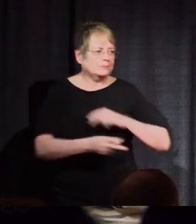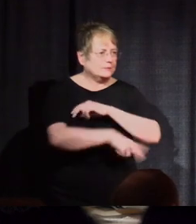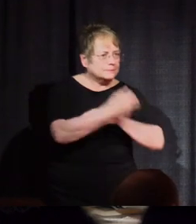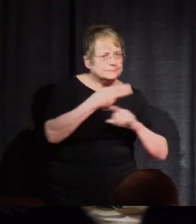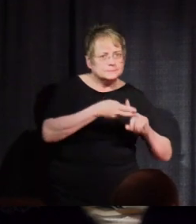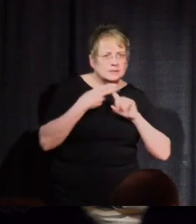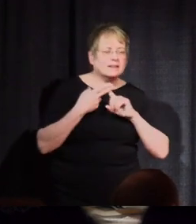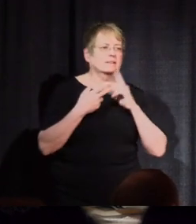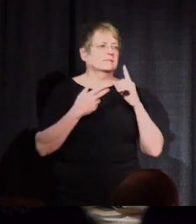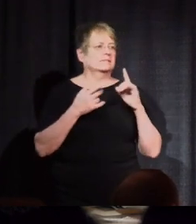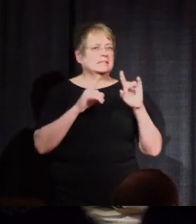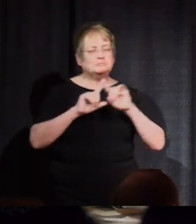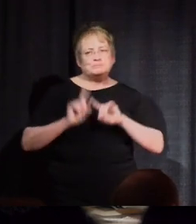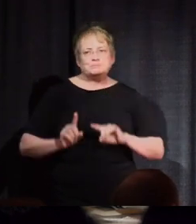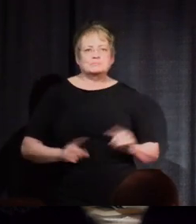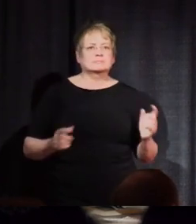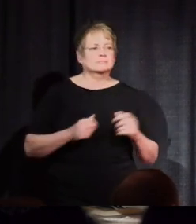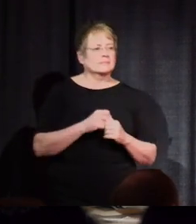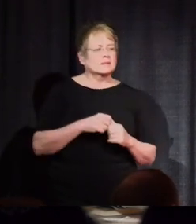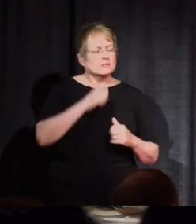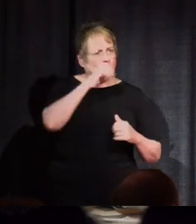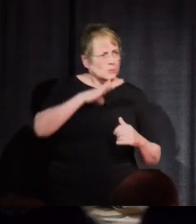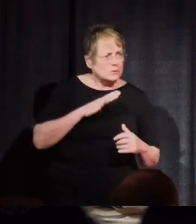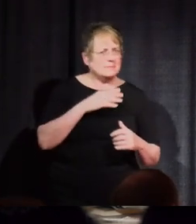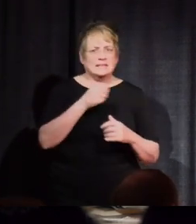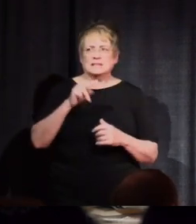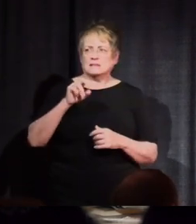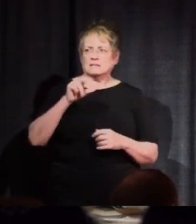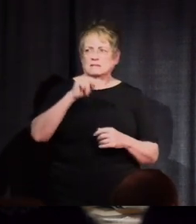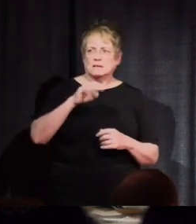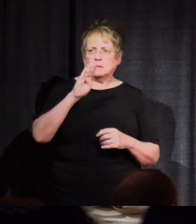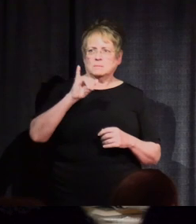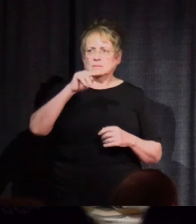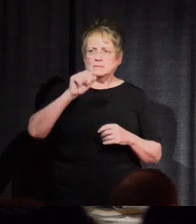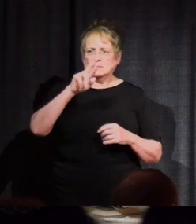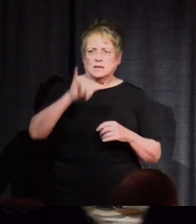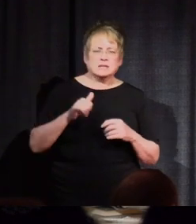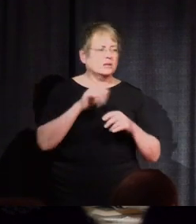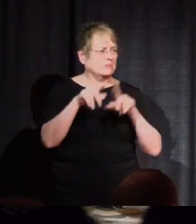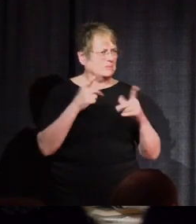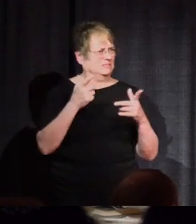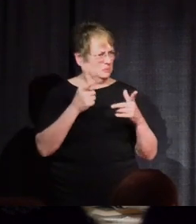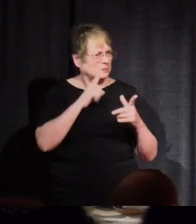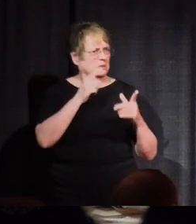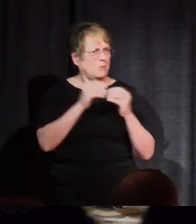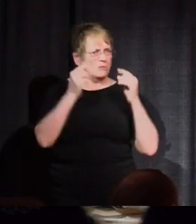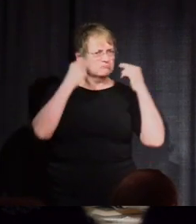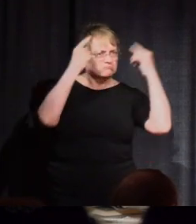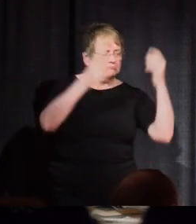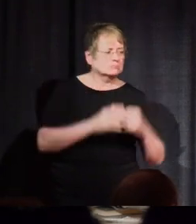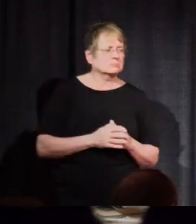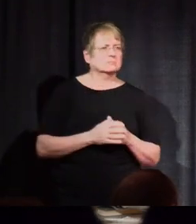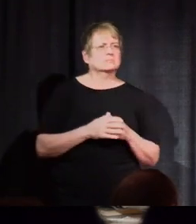non-binary people are more affected before i left for the middle east part of the world i had little experience with i